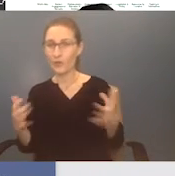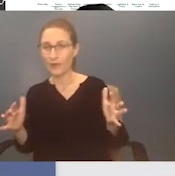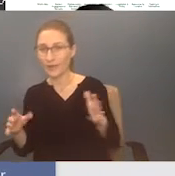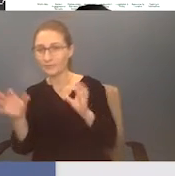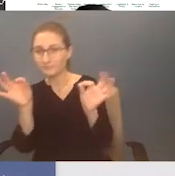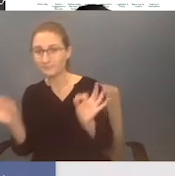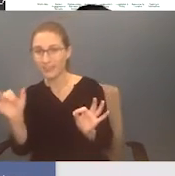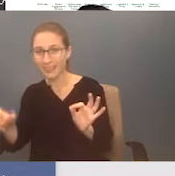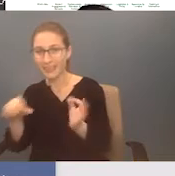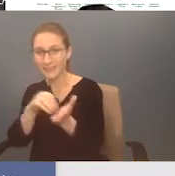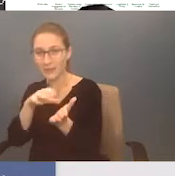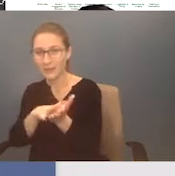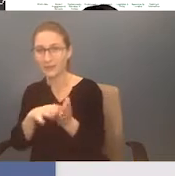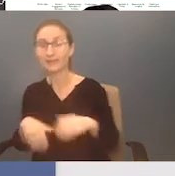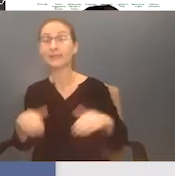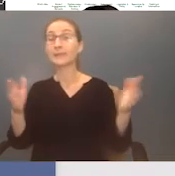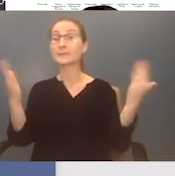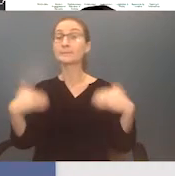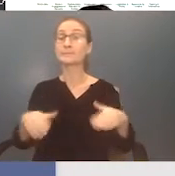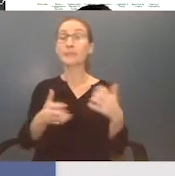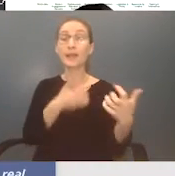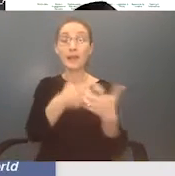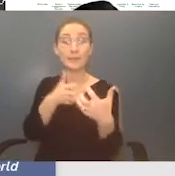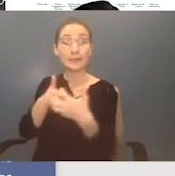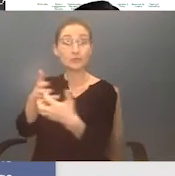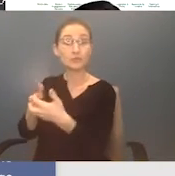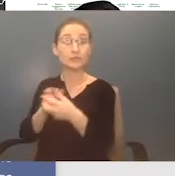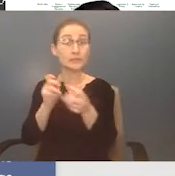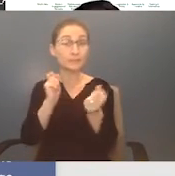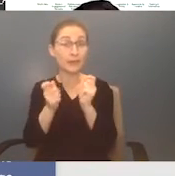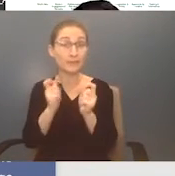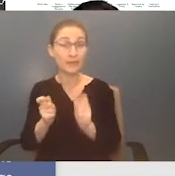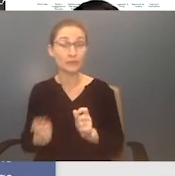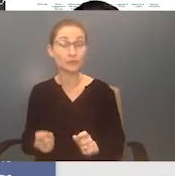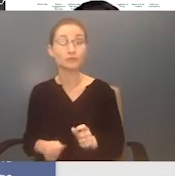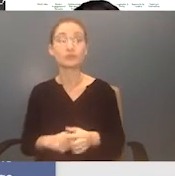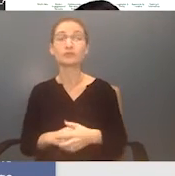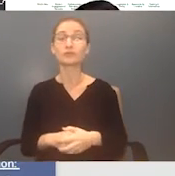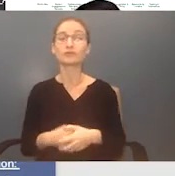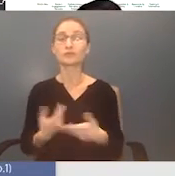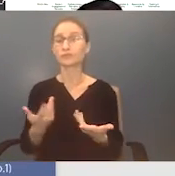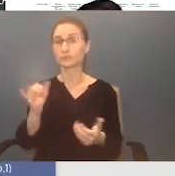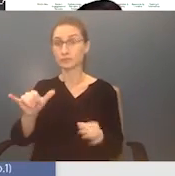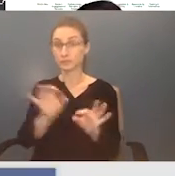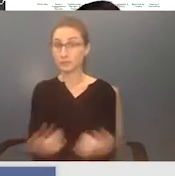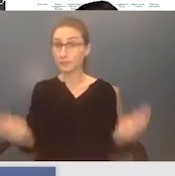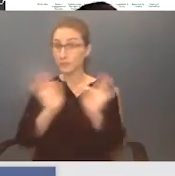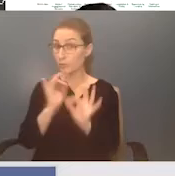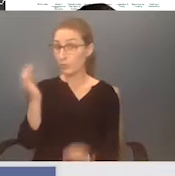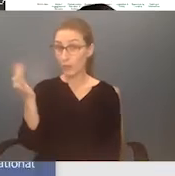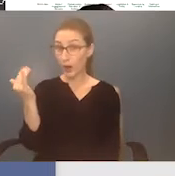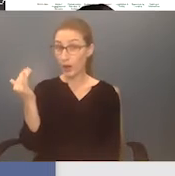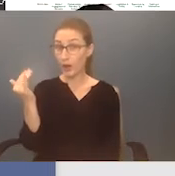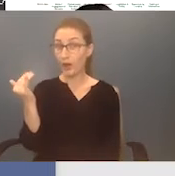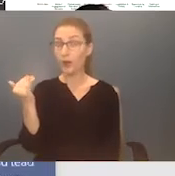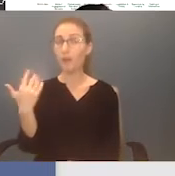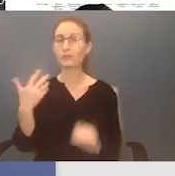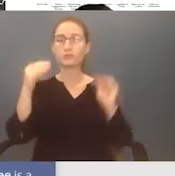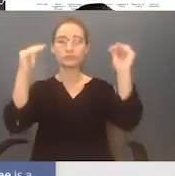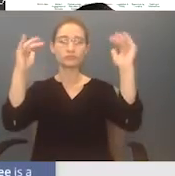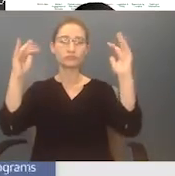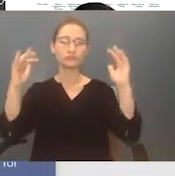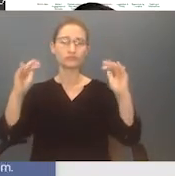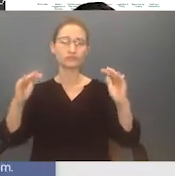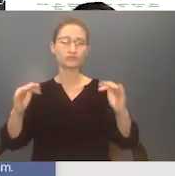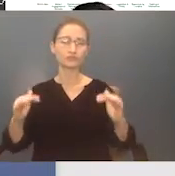course substitutions, what accommodations and modifications are available, why it's a valuable option when planning